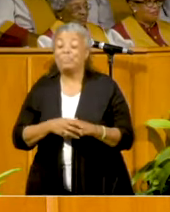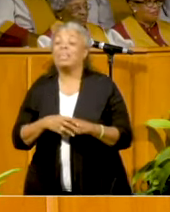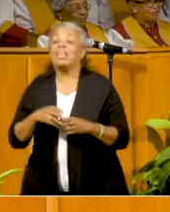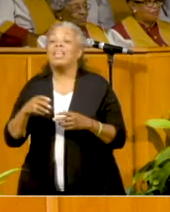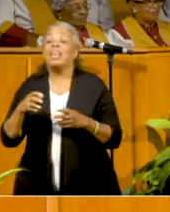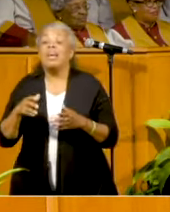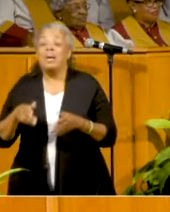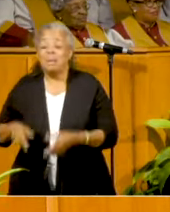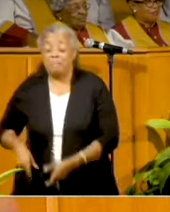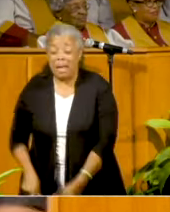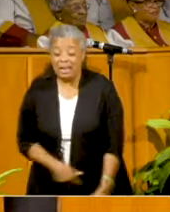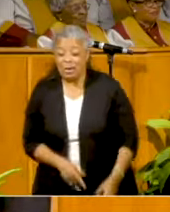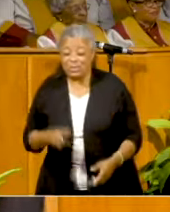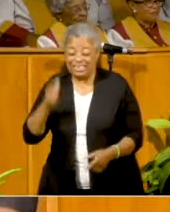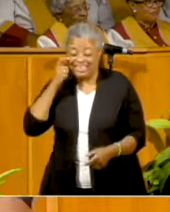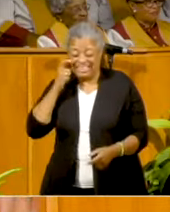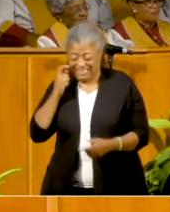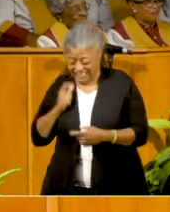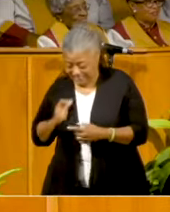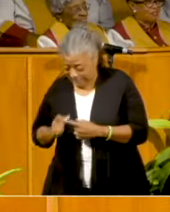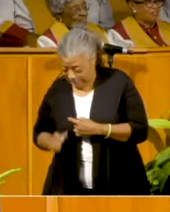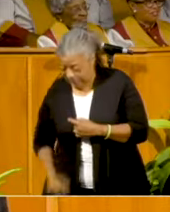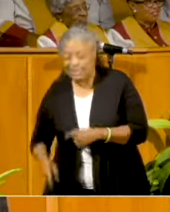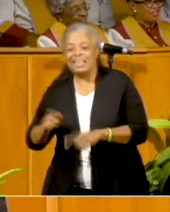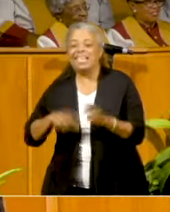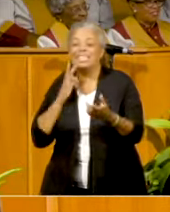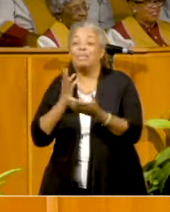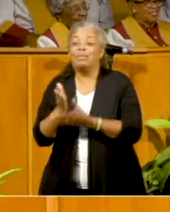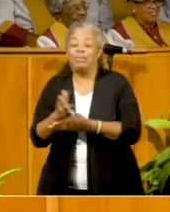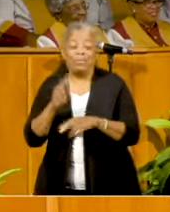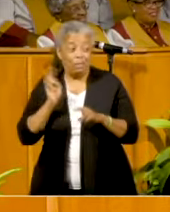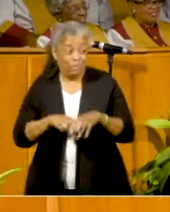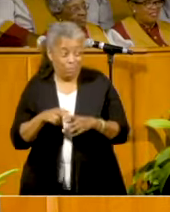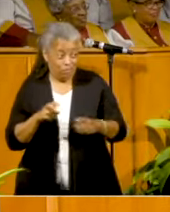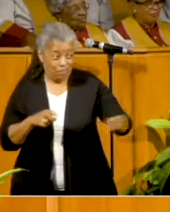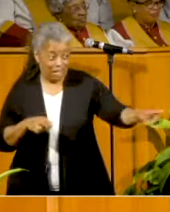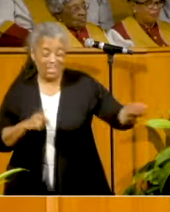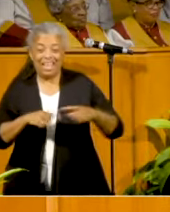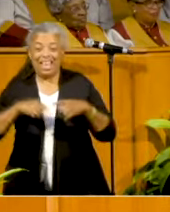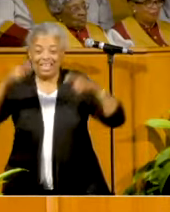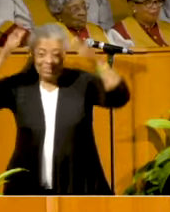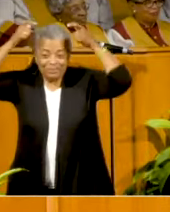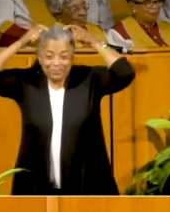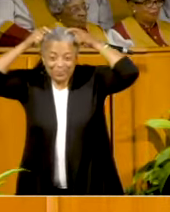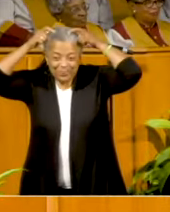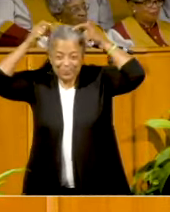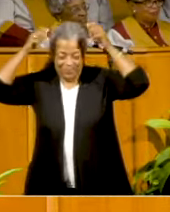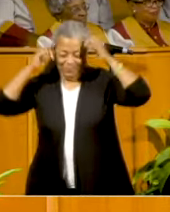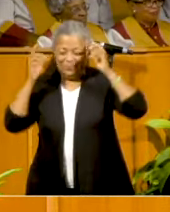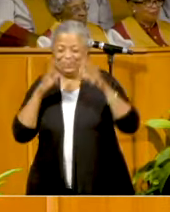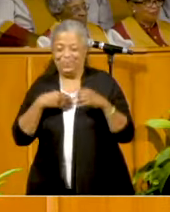Pantyhose so thick you couldn't even see through them. They would sit right there with them little doilies on their head.